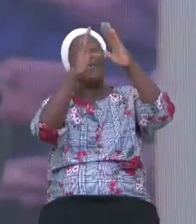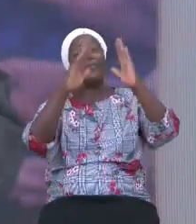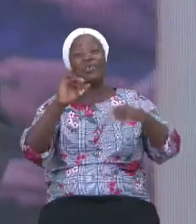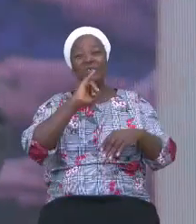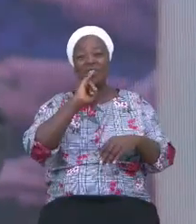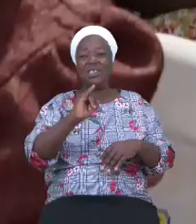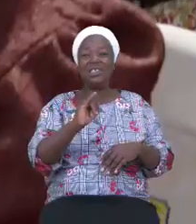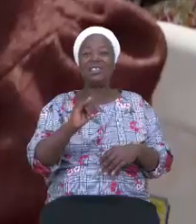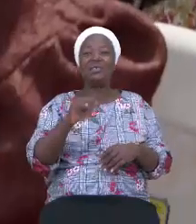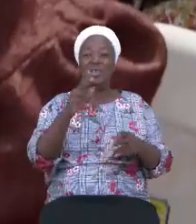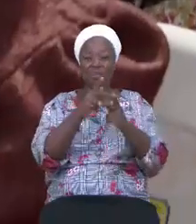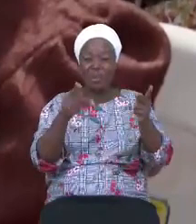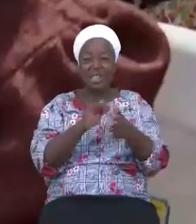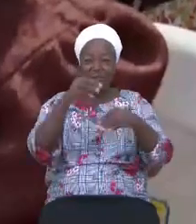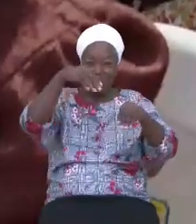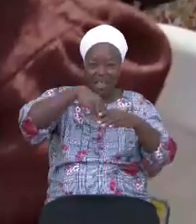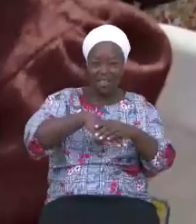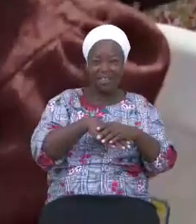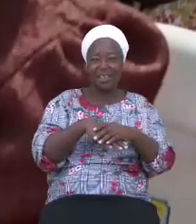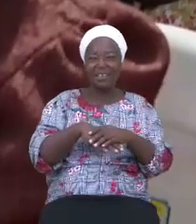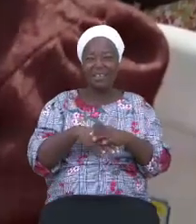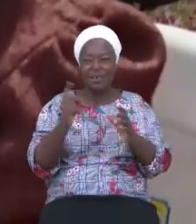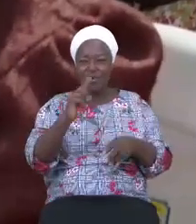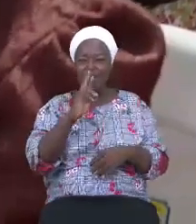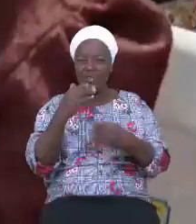you enter. Amen. Where are you?